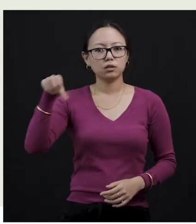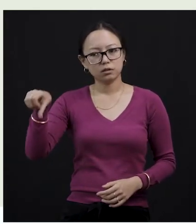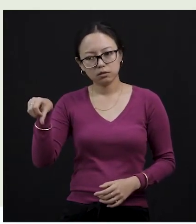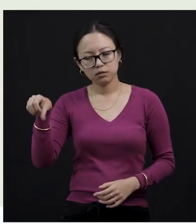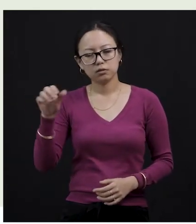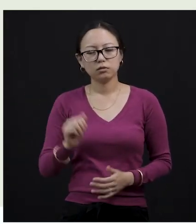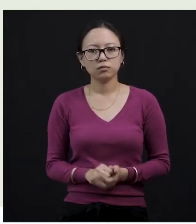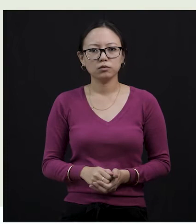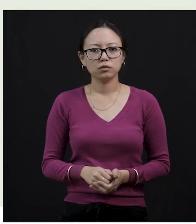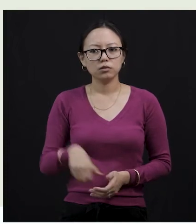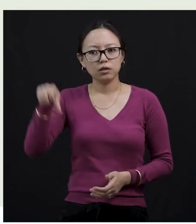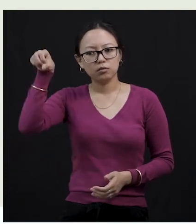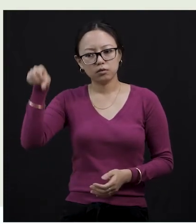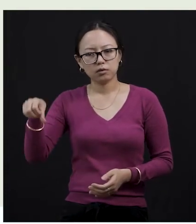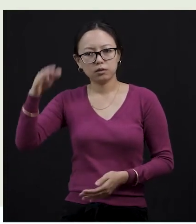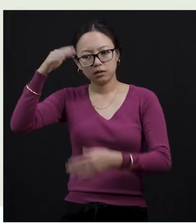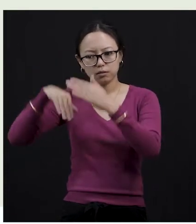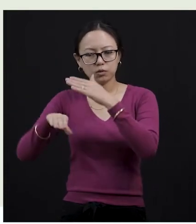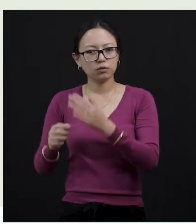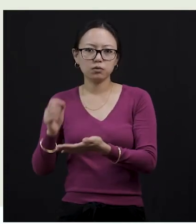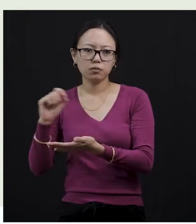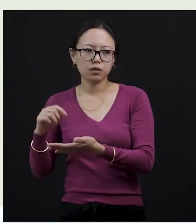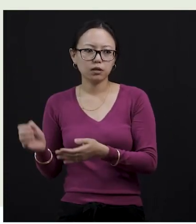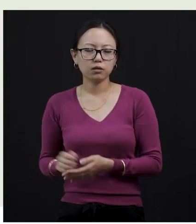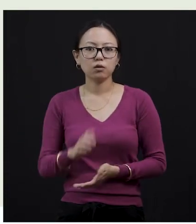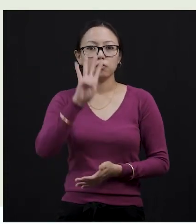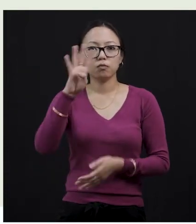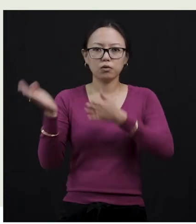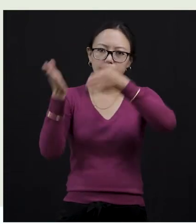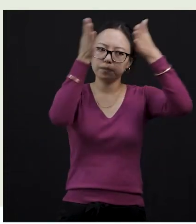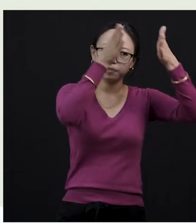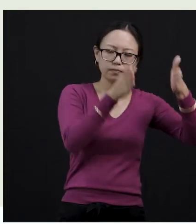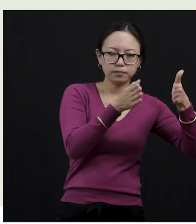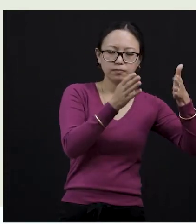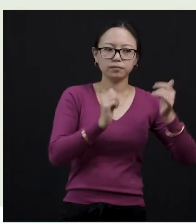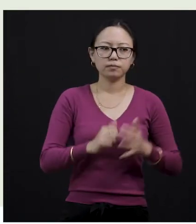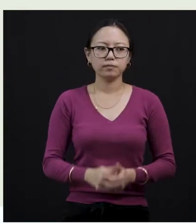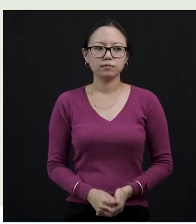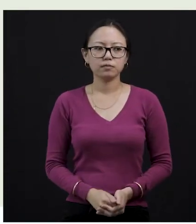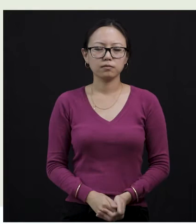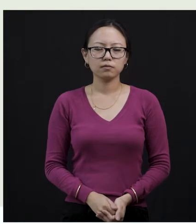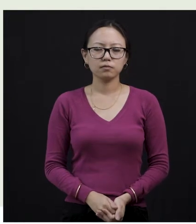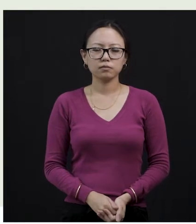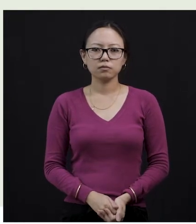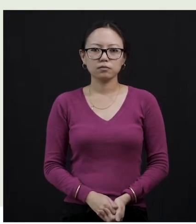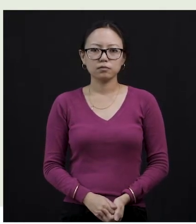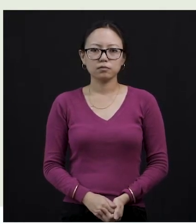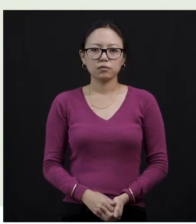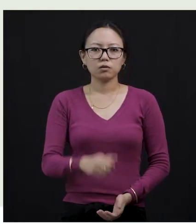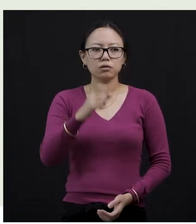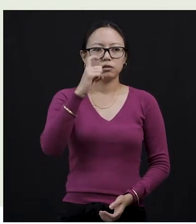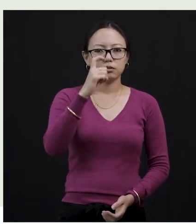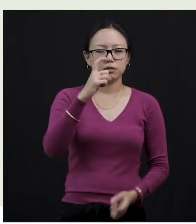right? So 49, you need to put here 9 and you have carry 4 along with you.